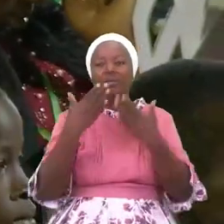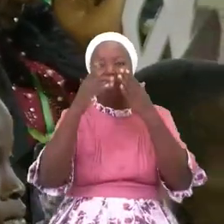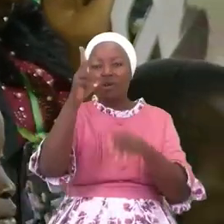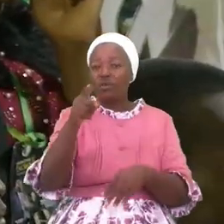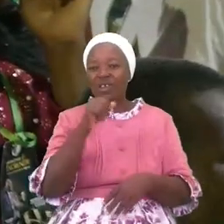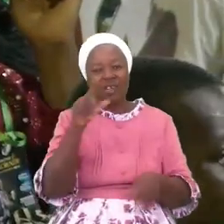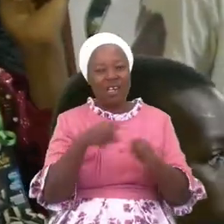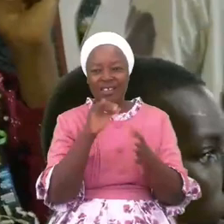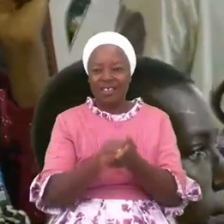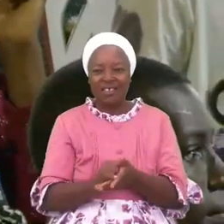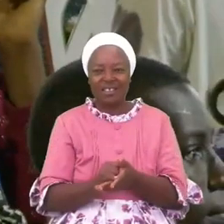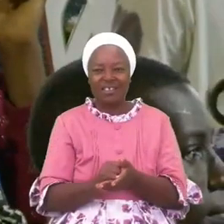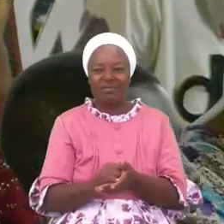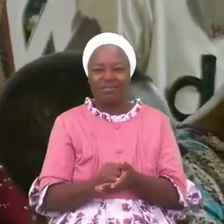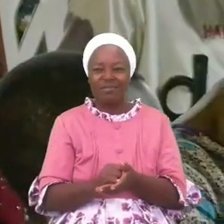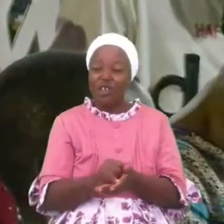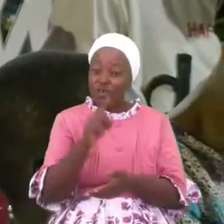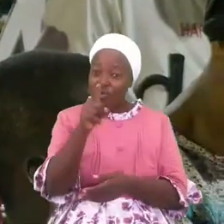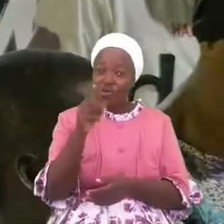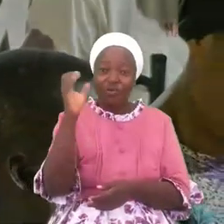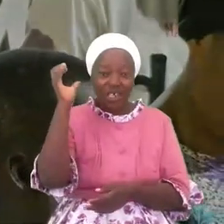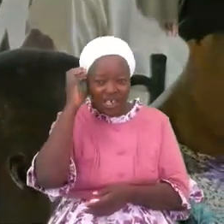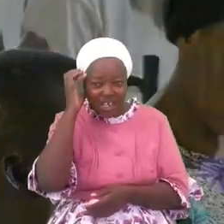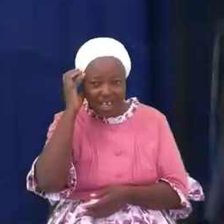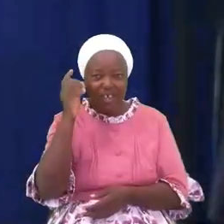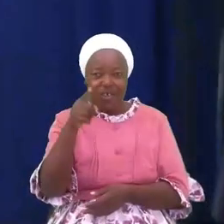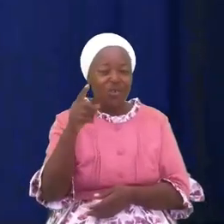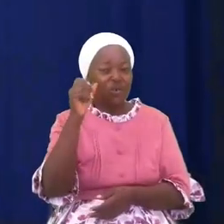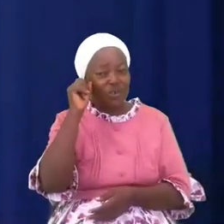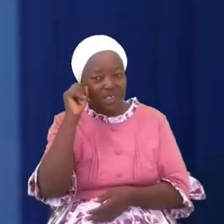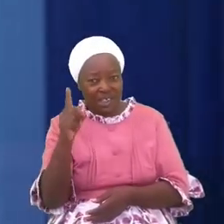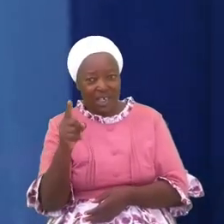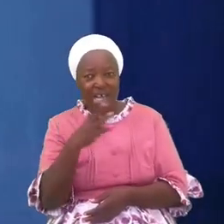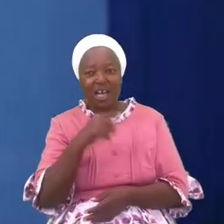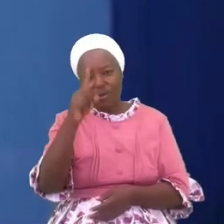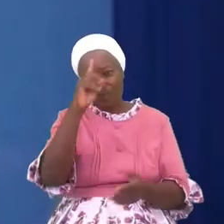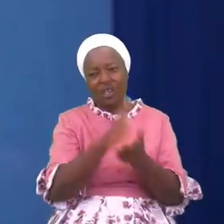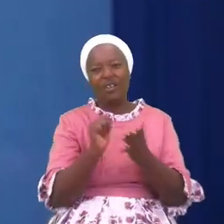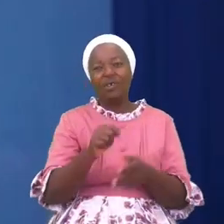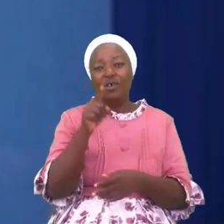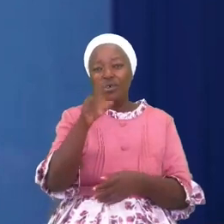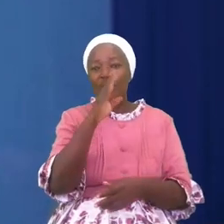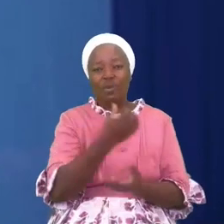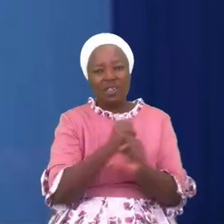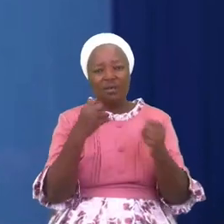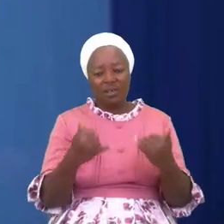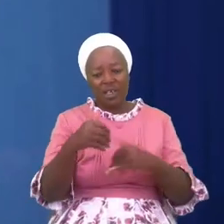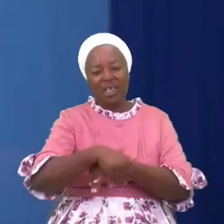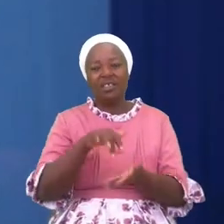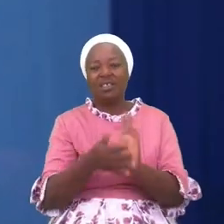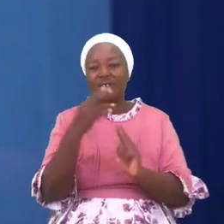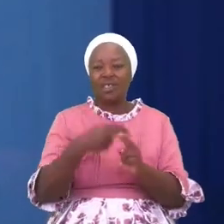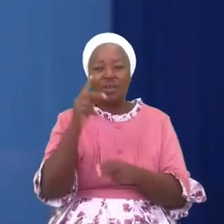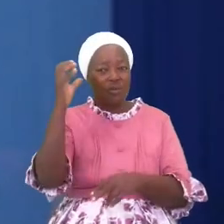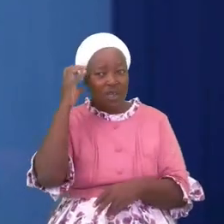you understand, you believe, you'll be saved tonight. You hear, you accept, you don't